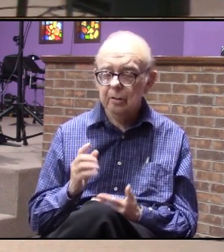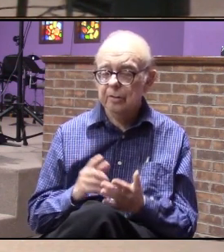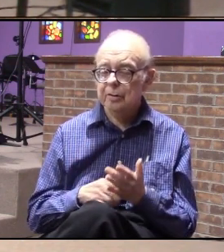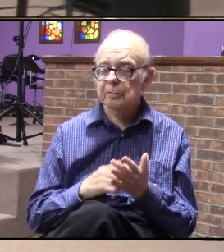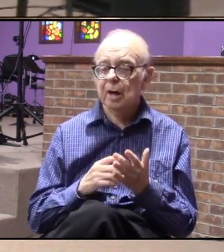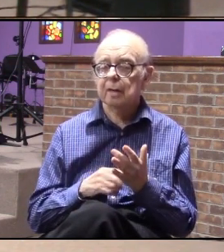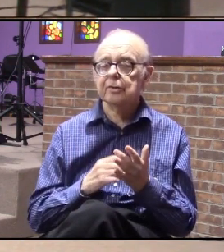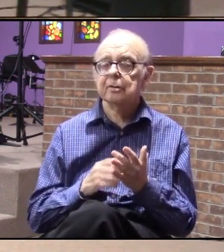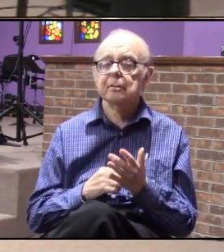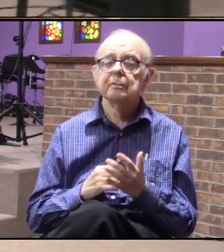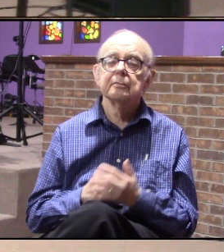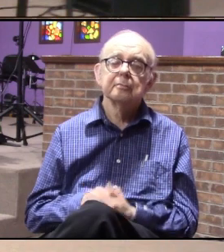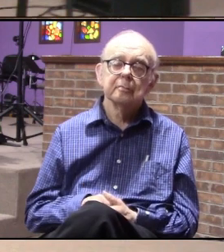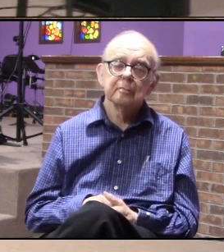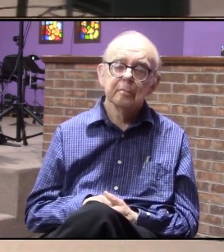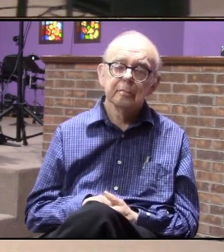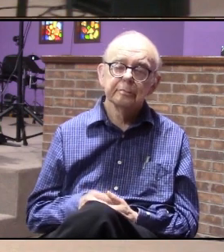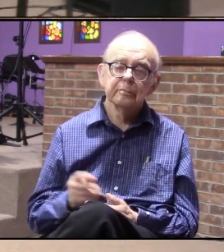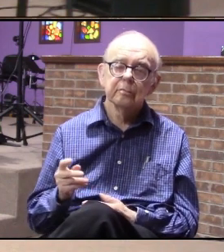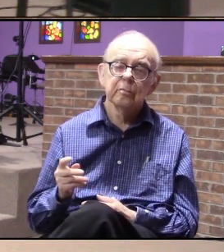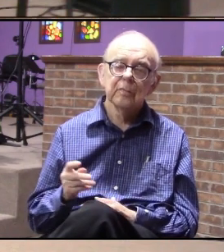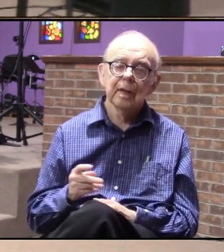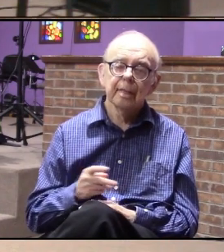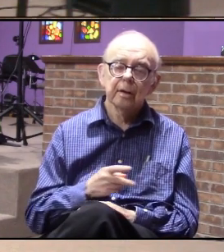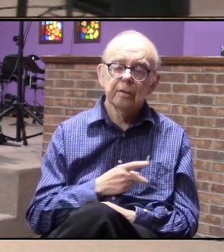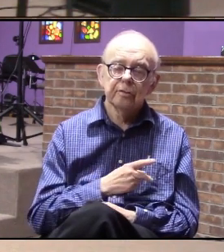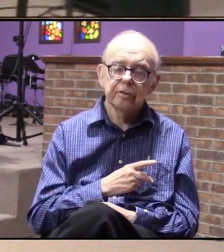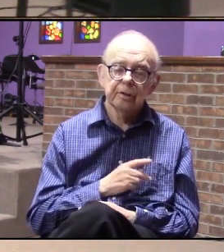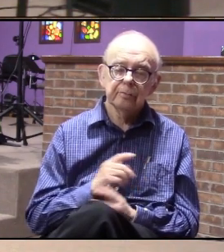sometimes the sheep begins to wander.